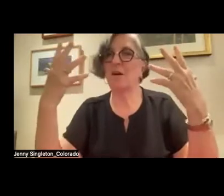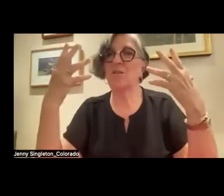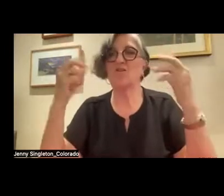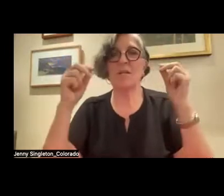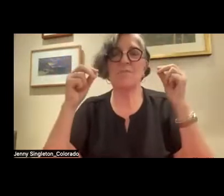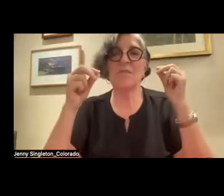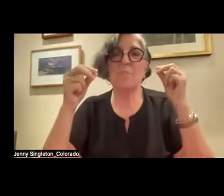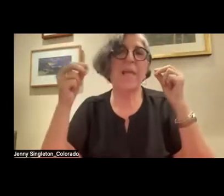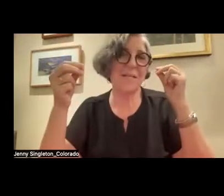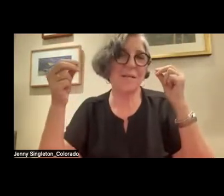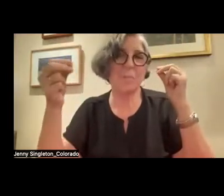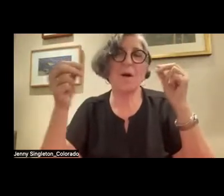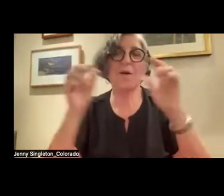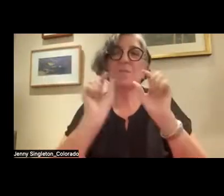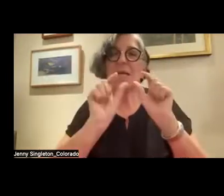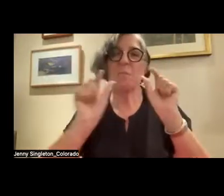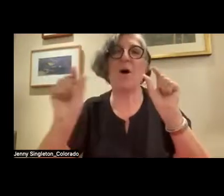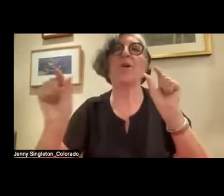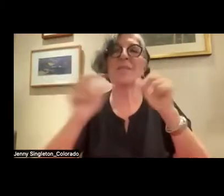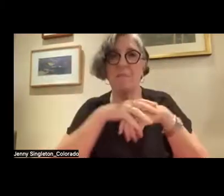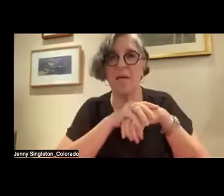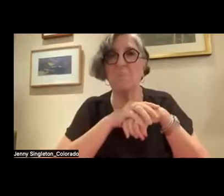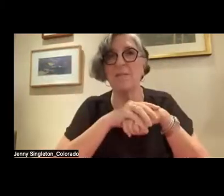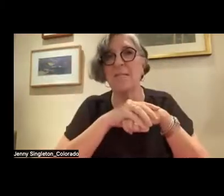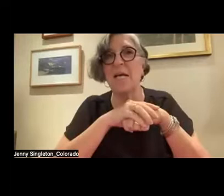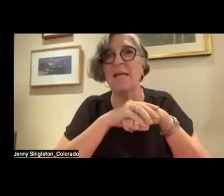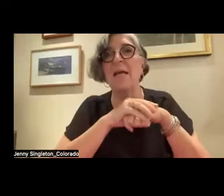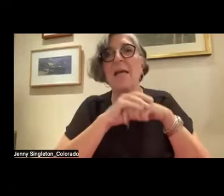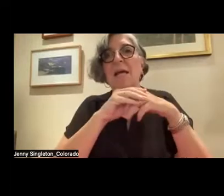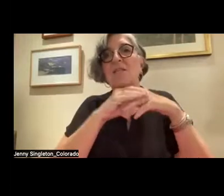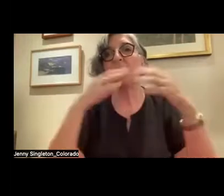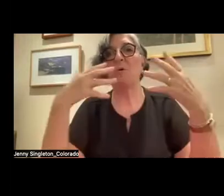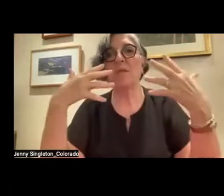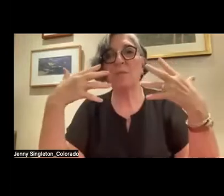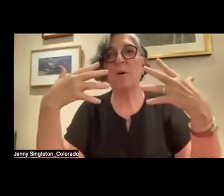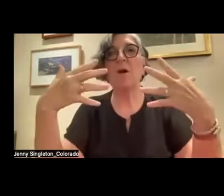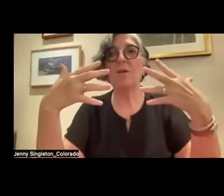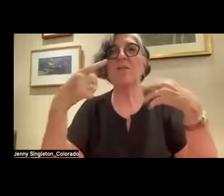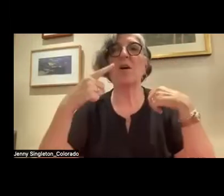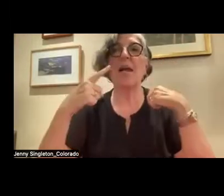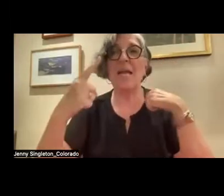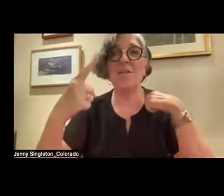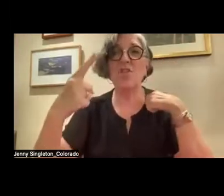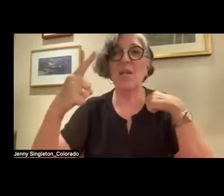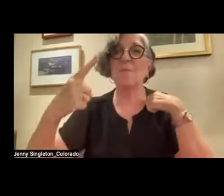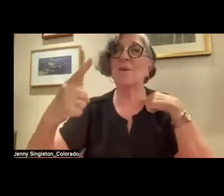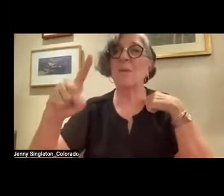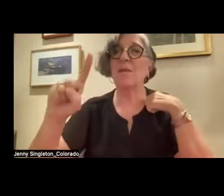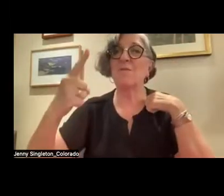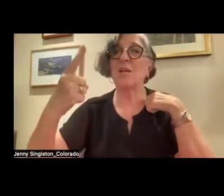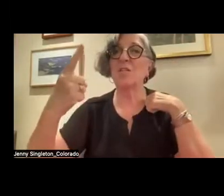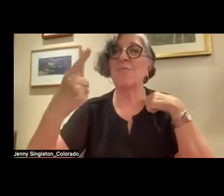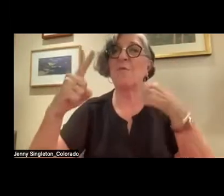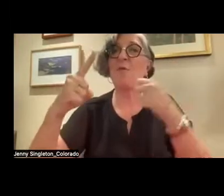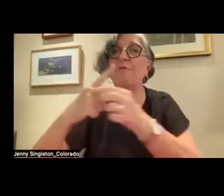theoretical construct of sublexical parts, meaning the parts that make up a sign. And so these parts are a hand shape. So many